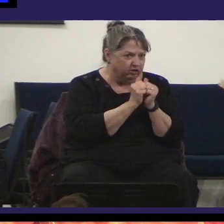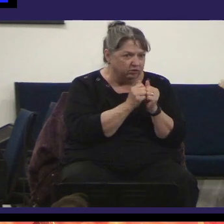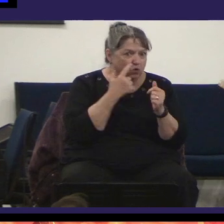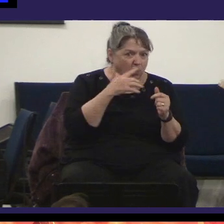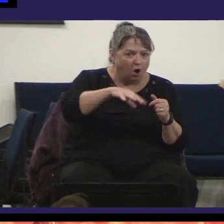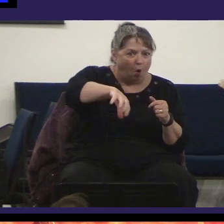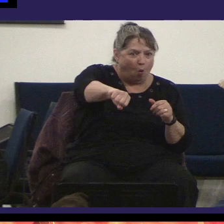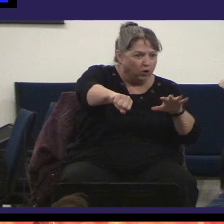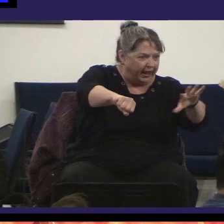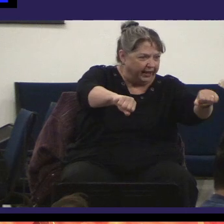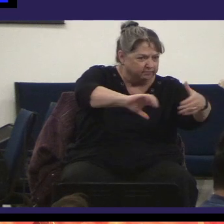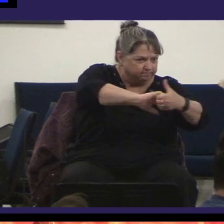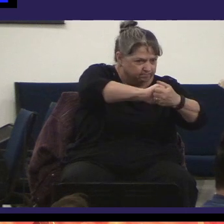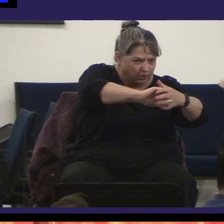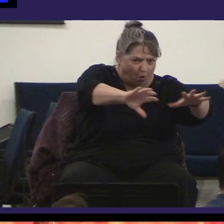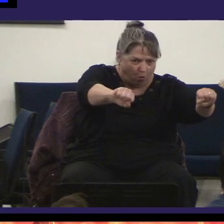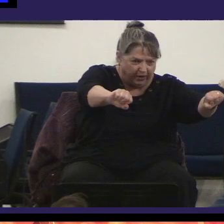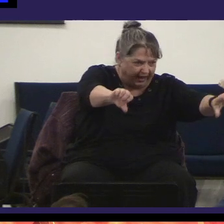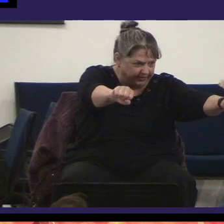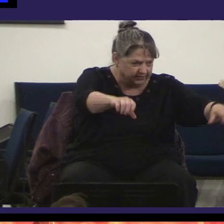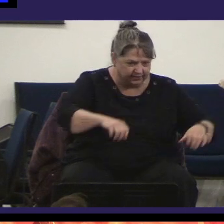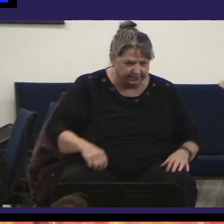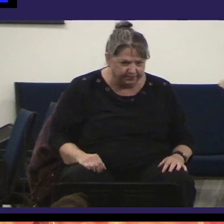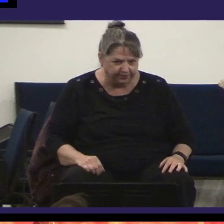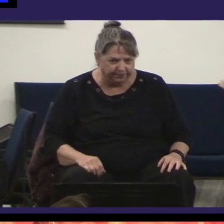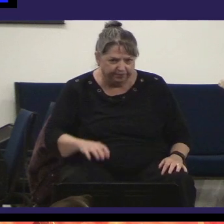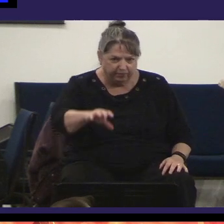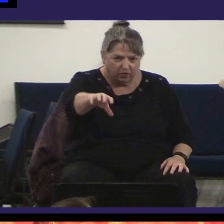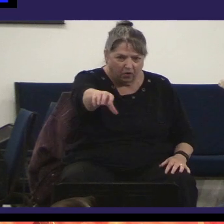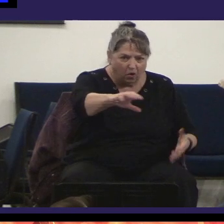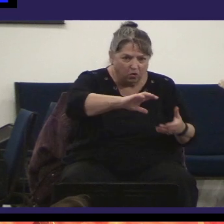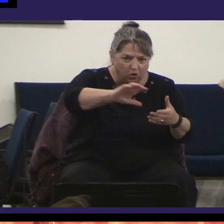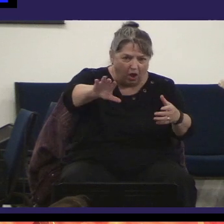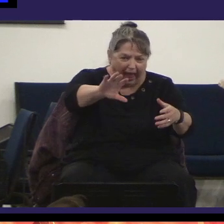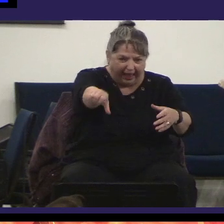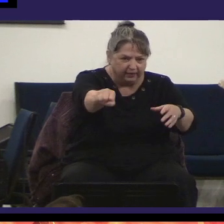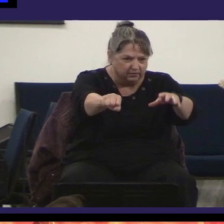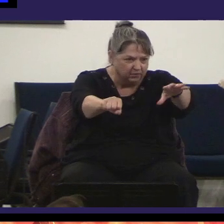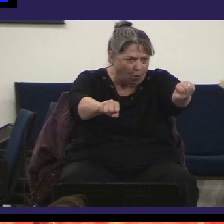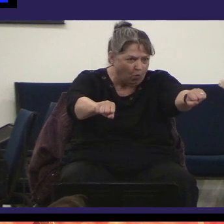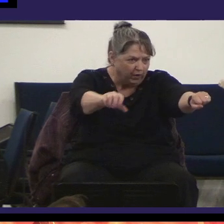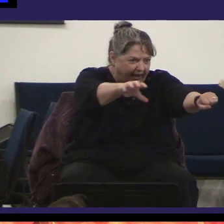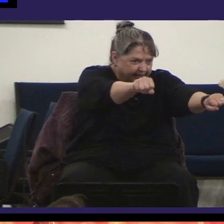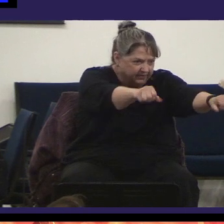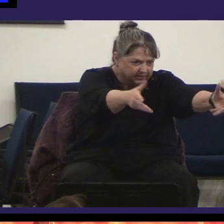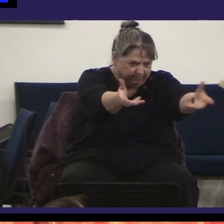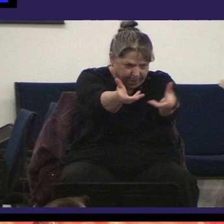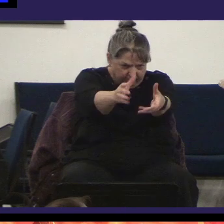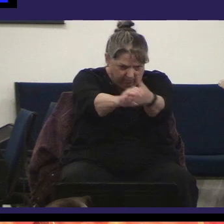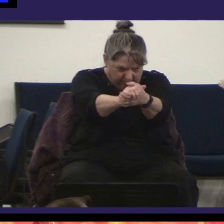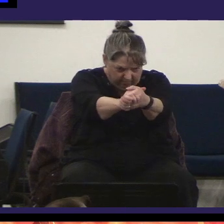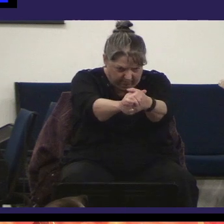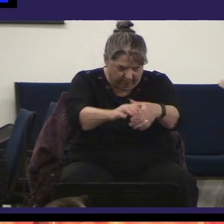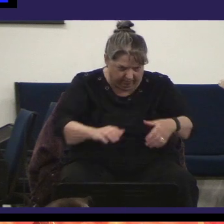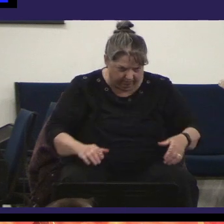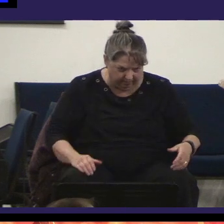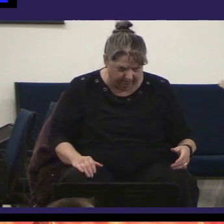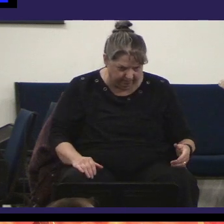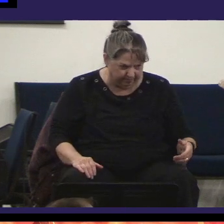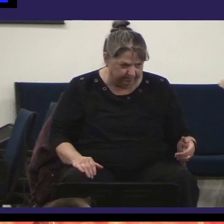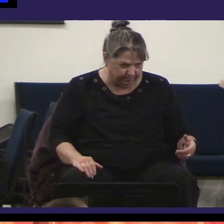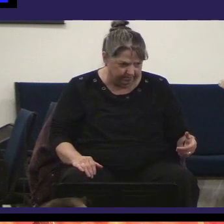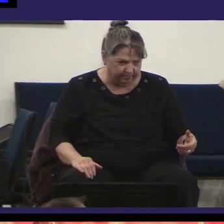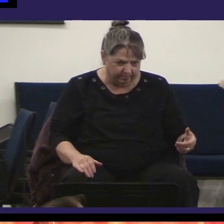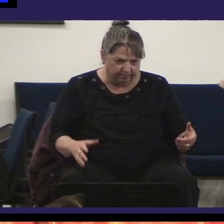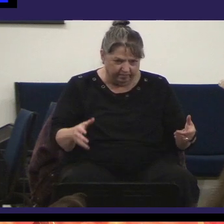you to hold someone's hand and I want you to just start praying for that person. I want you to just start praying. I need everyone to stand, please.